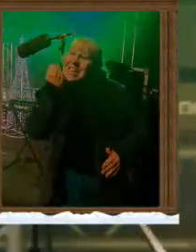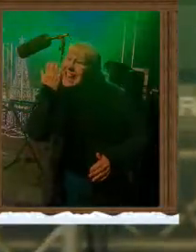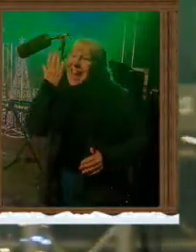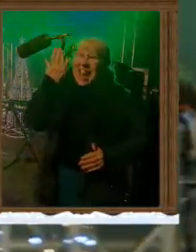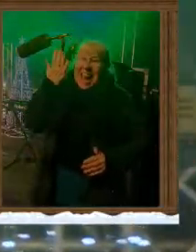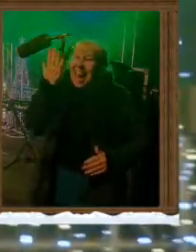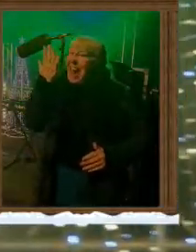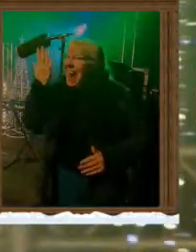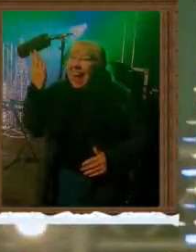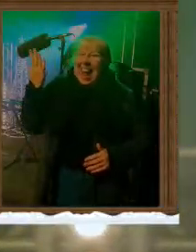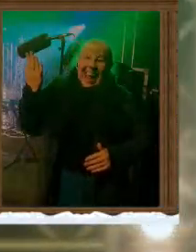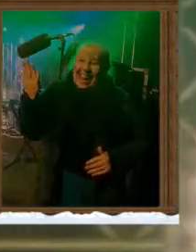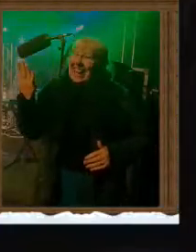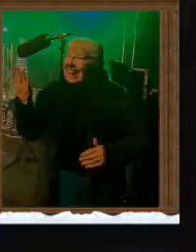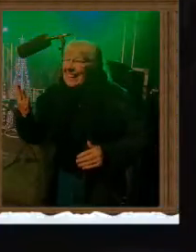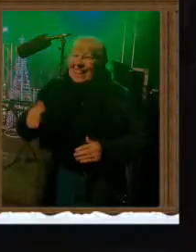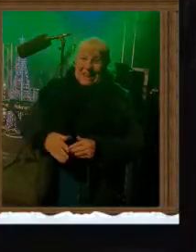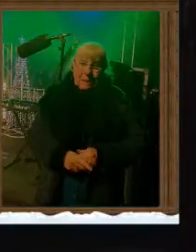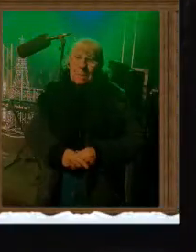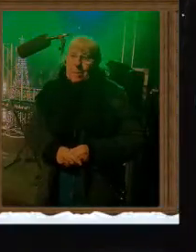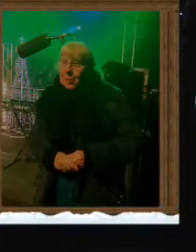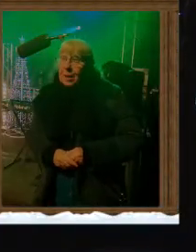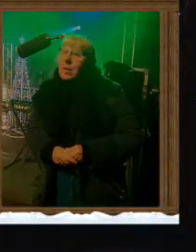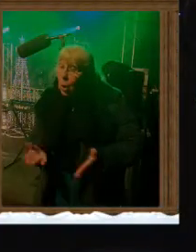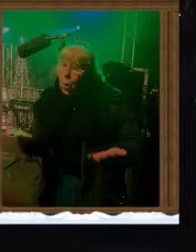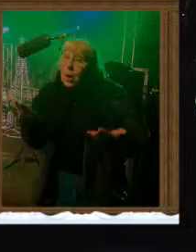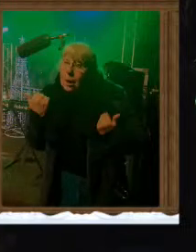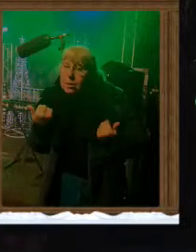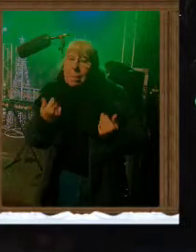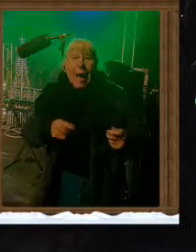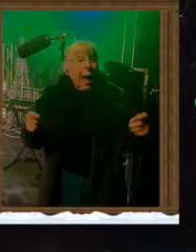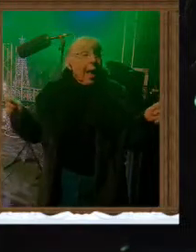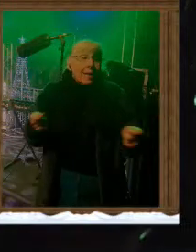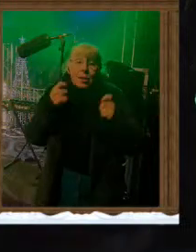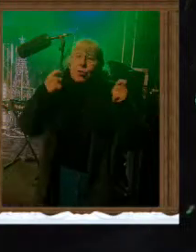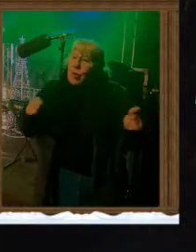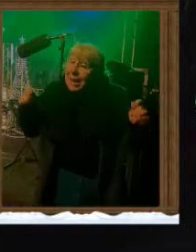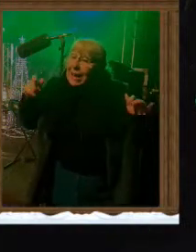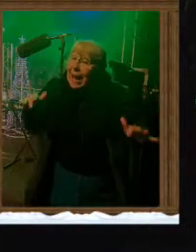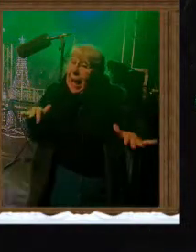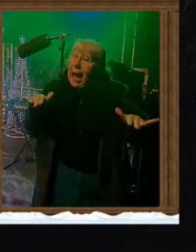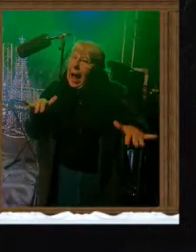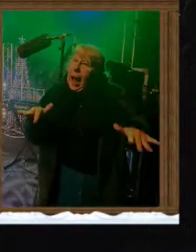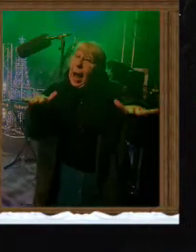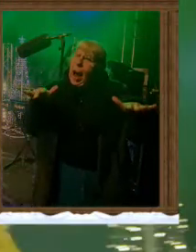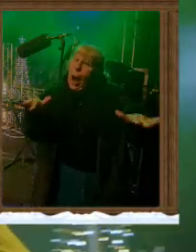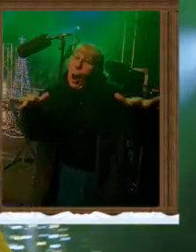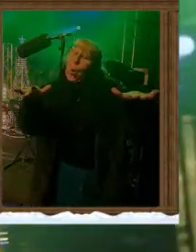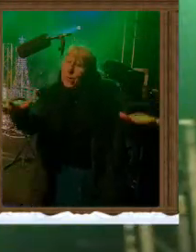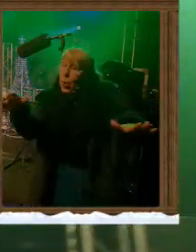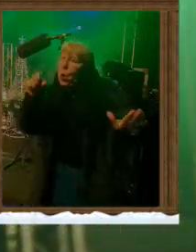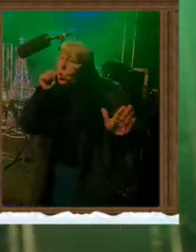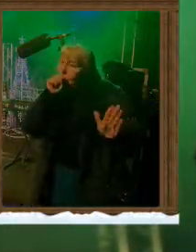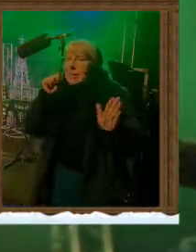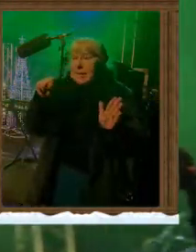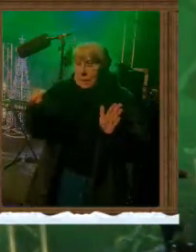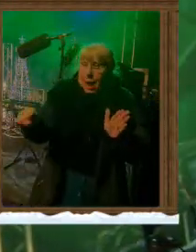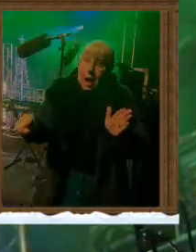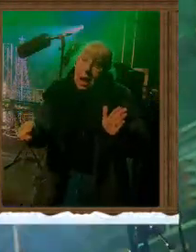every day. So let the bells ring out